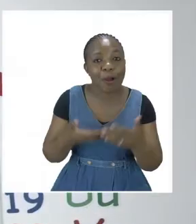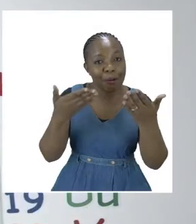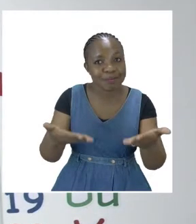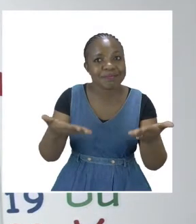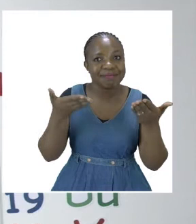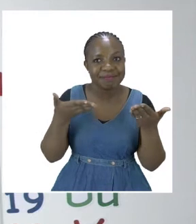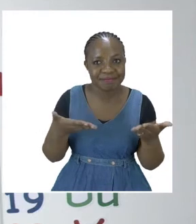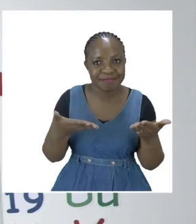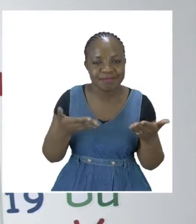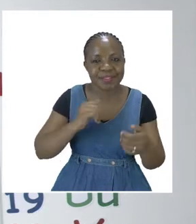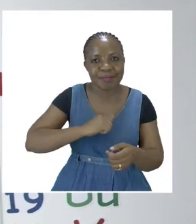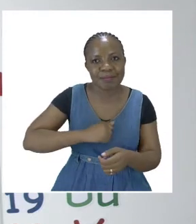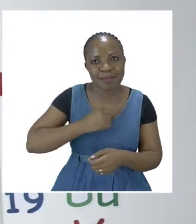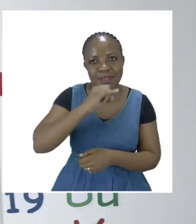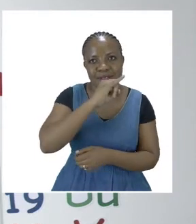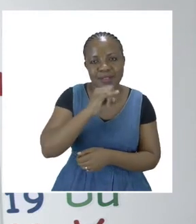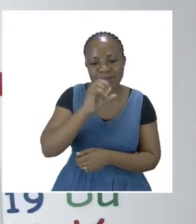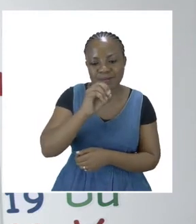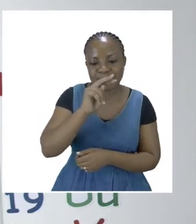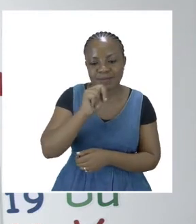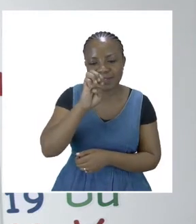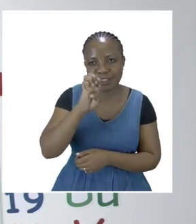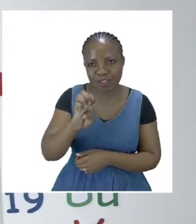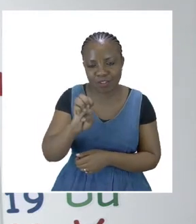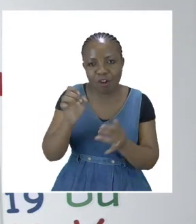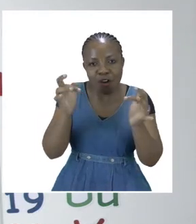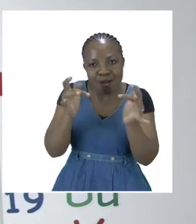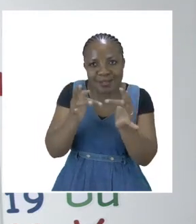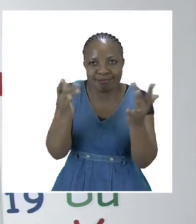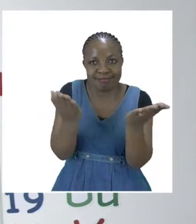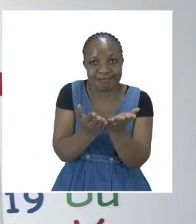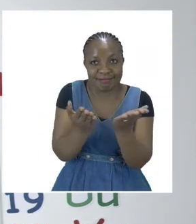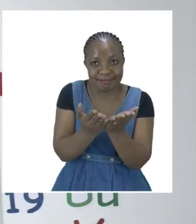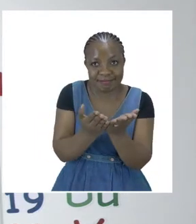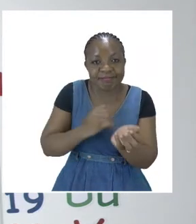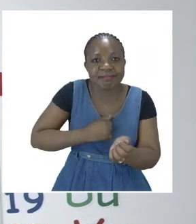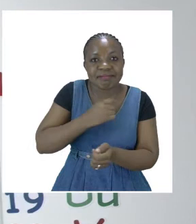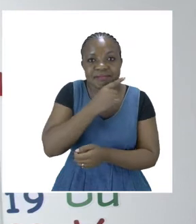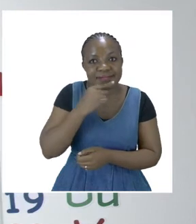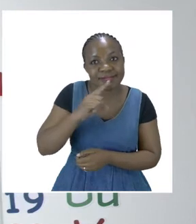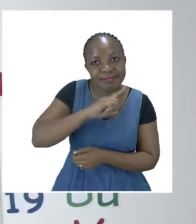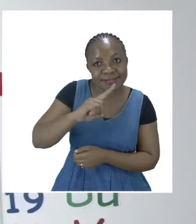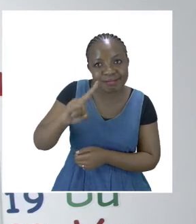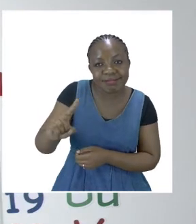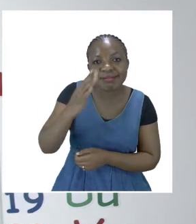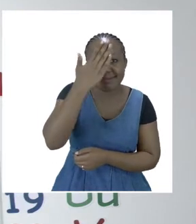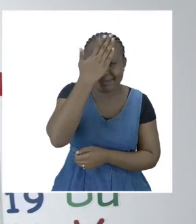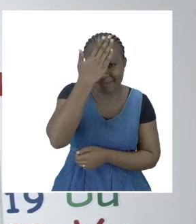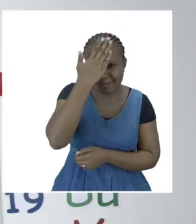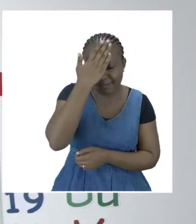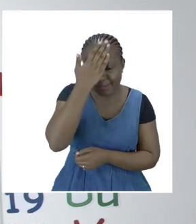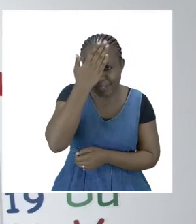Welcome to My Zone Online School. My name is Teacher Mutsa. Get your education